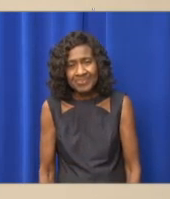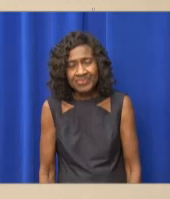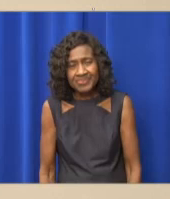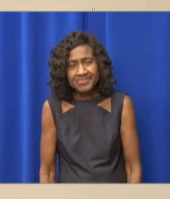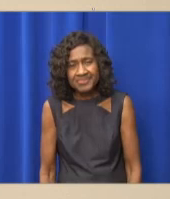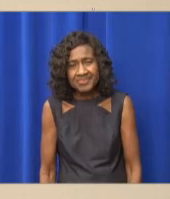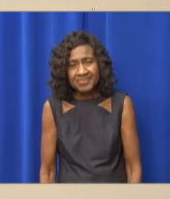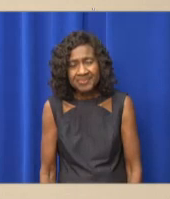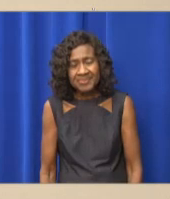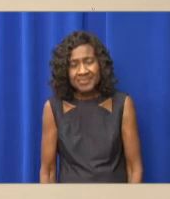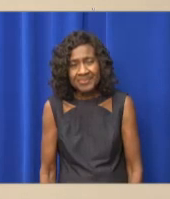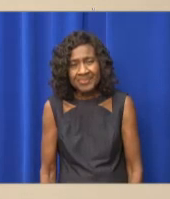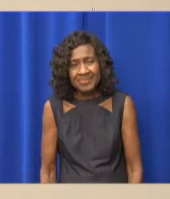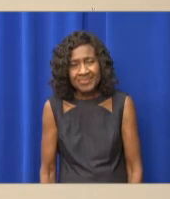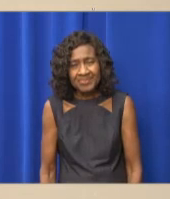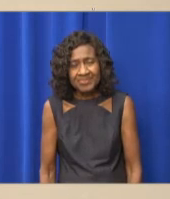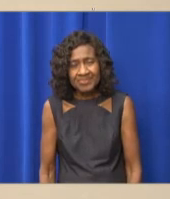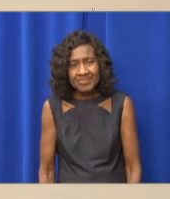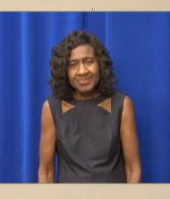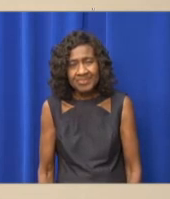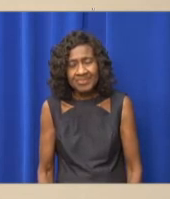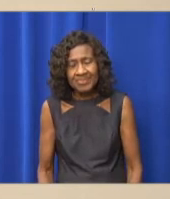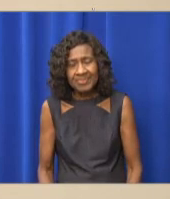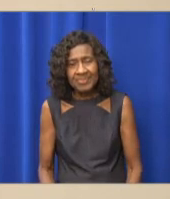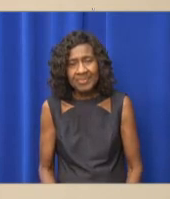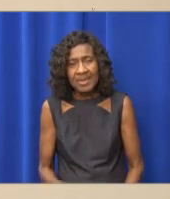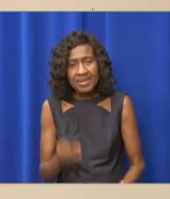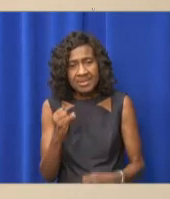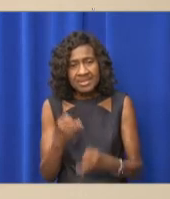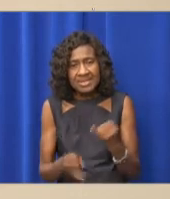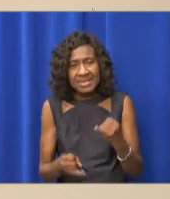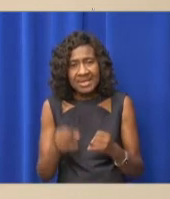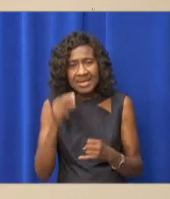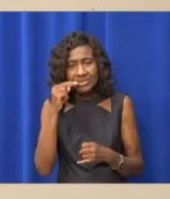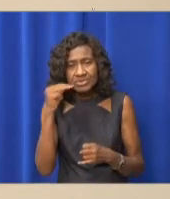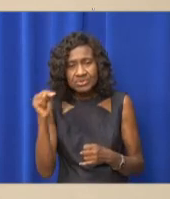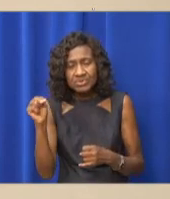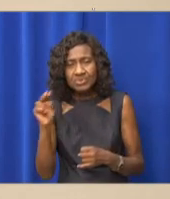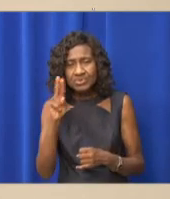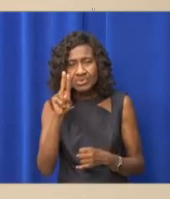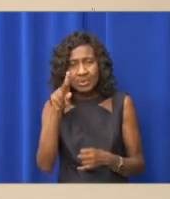learned friends at the last press conference